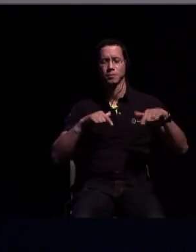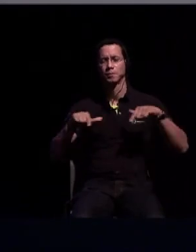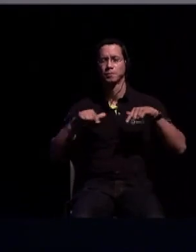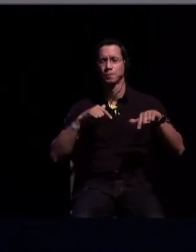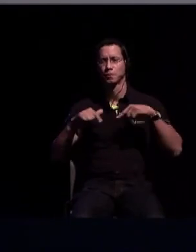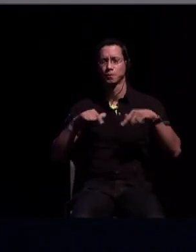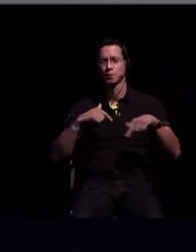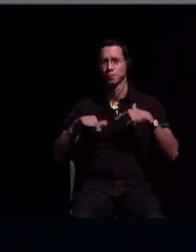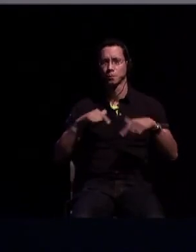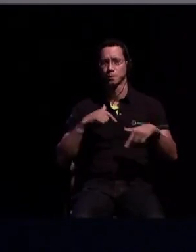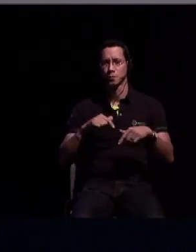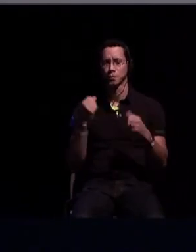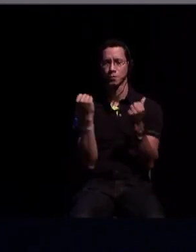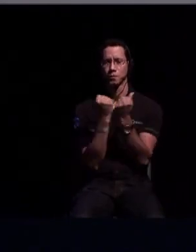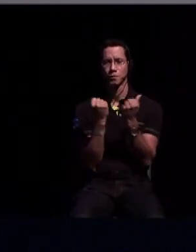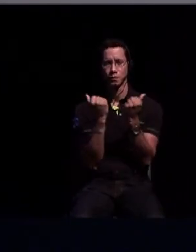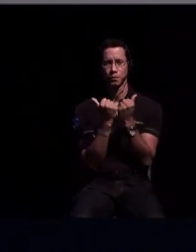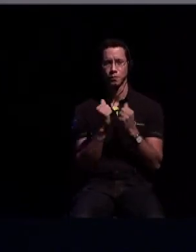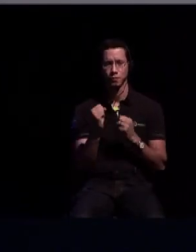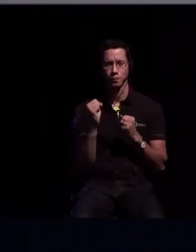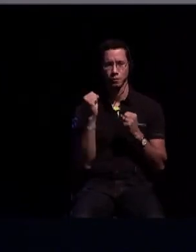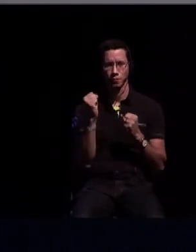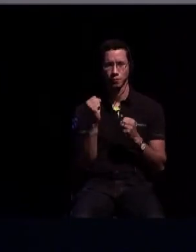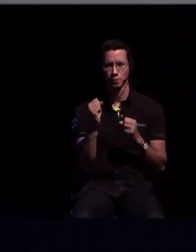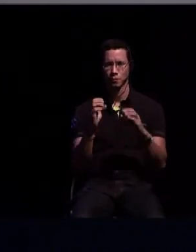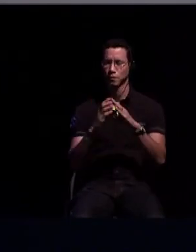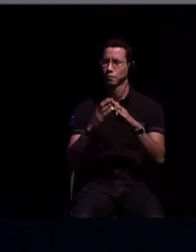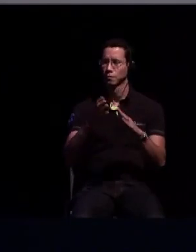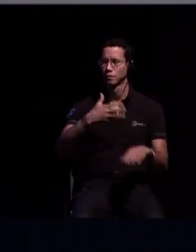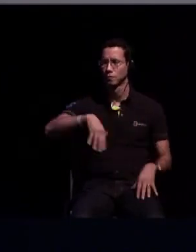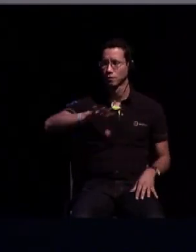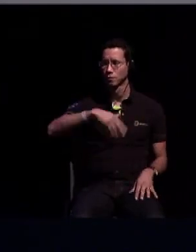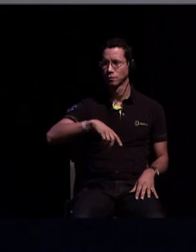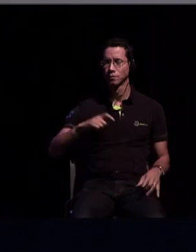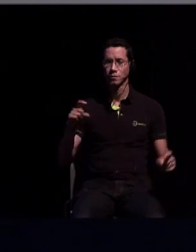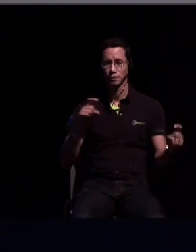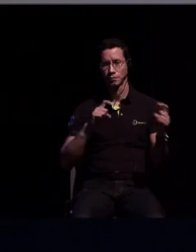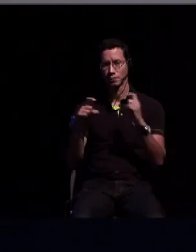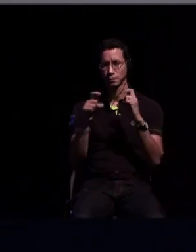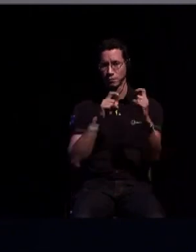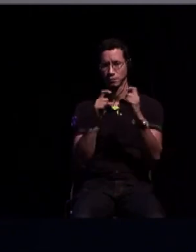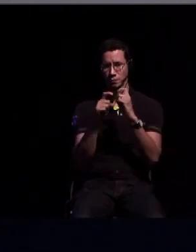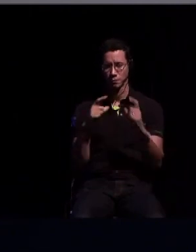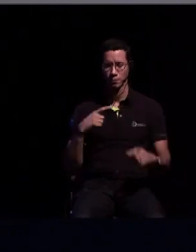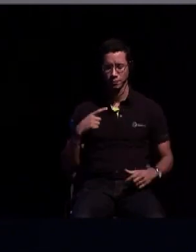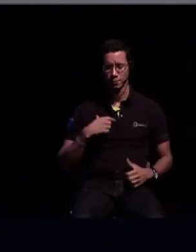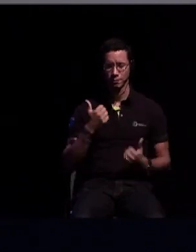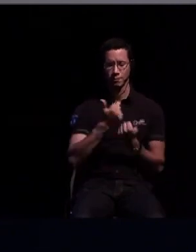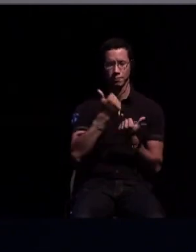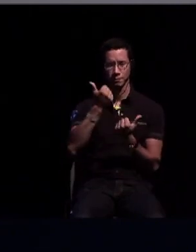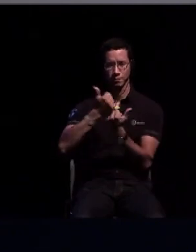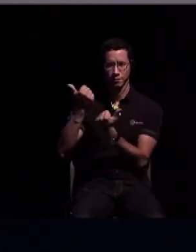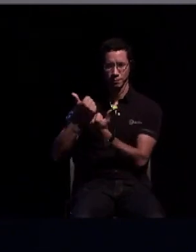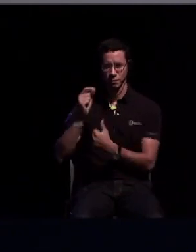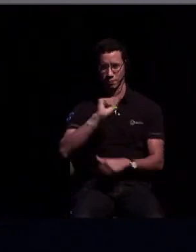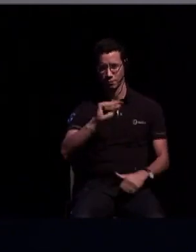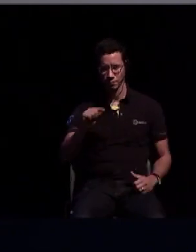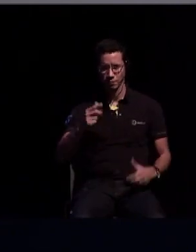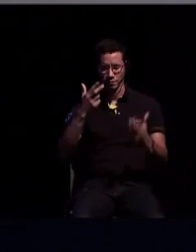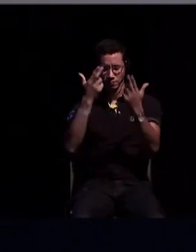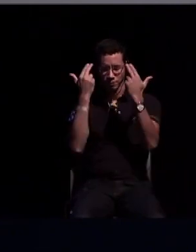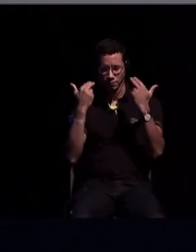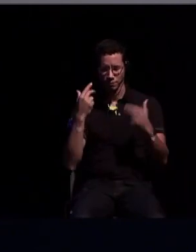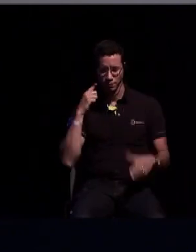Advocacy Forum, because in this last meeting, we had indigenous representatives coming from communities in Costa Rica, from